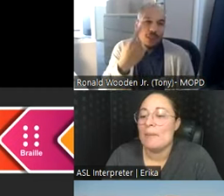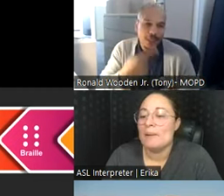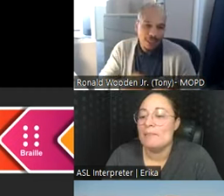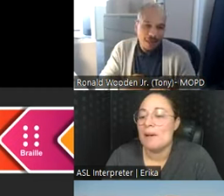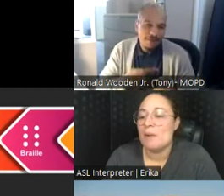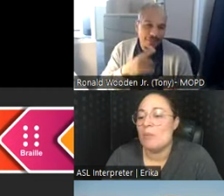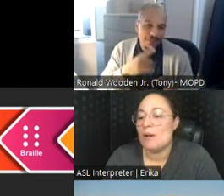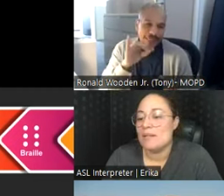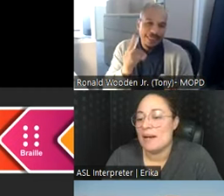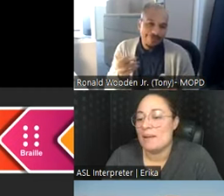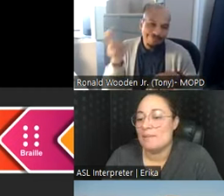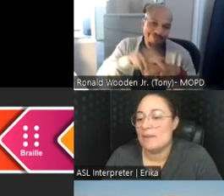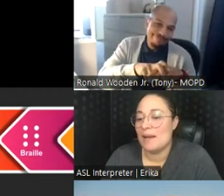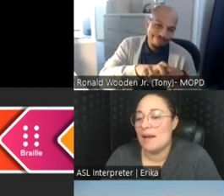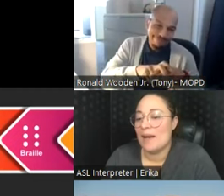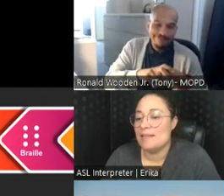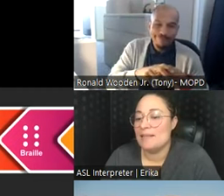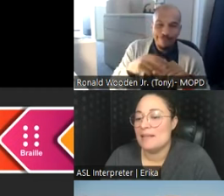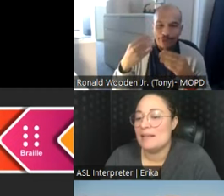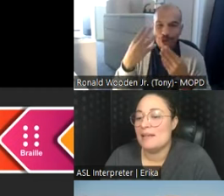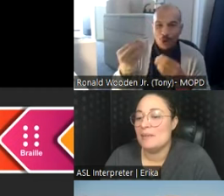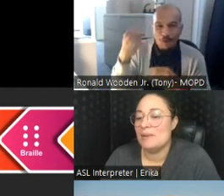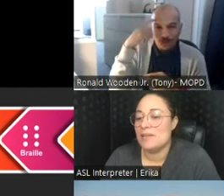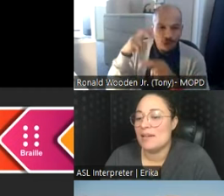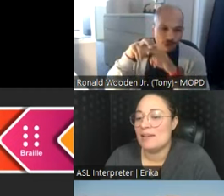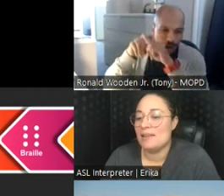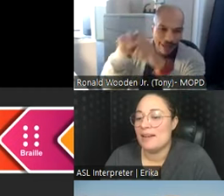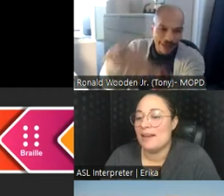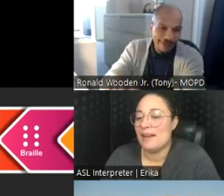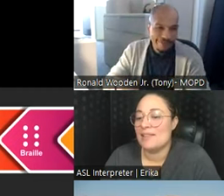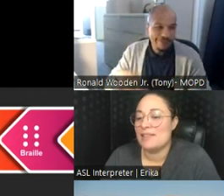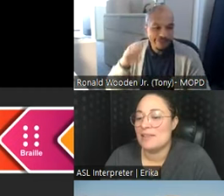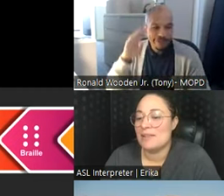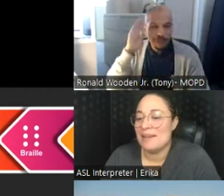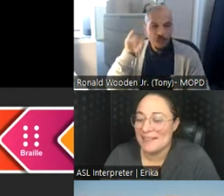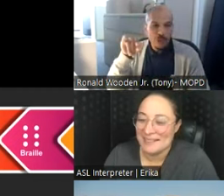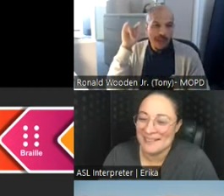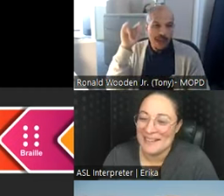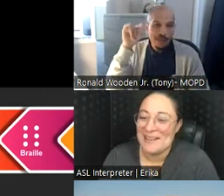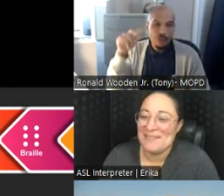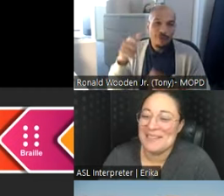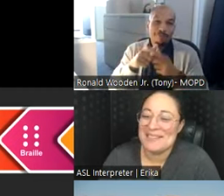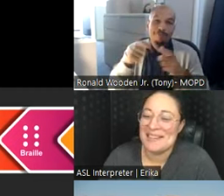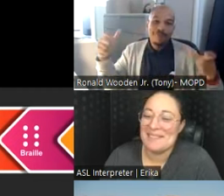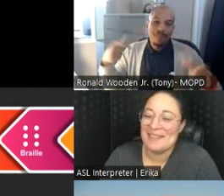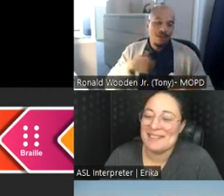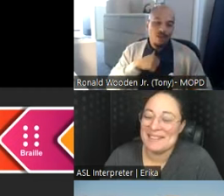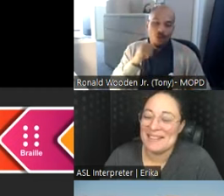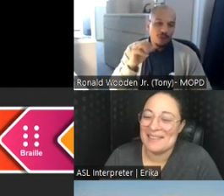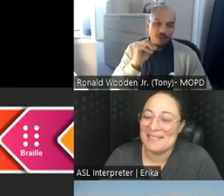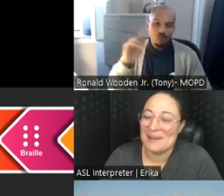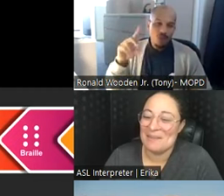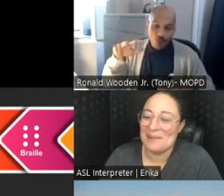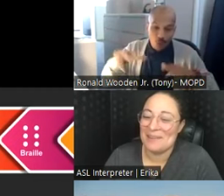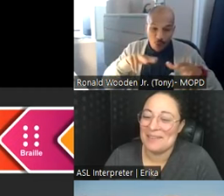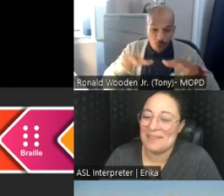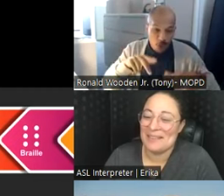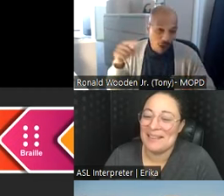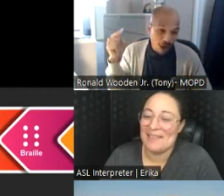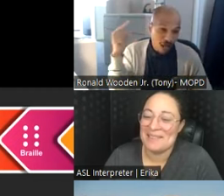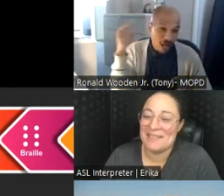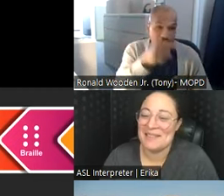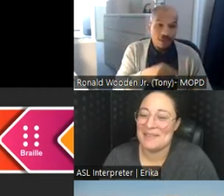I will admit, one time I did get in the wheelchair and I took the ride because I wanted to get through the airport